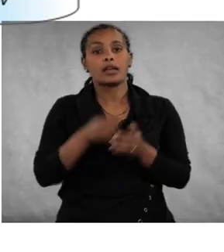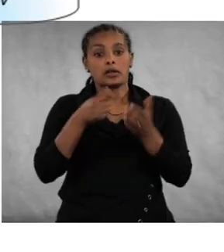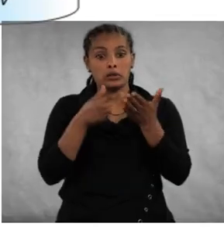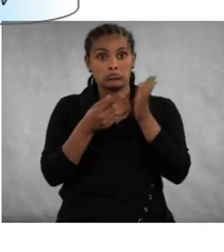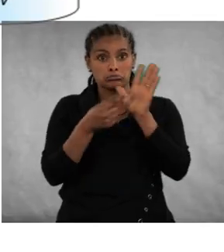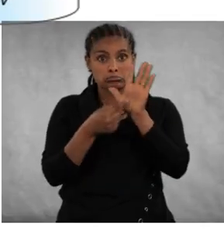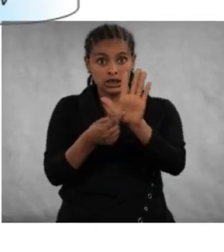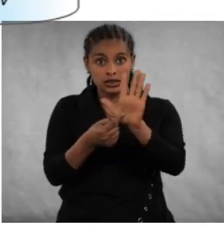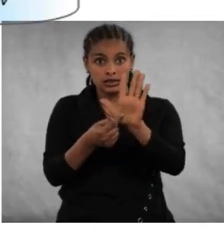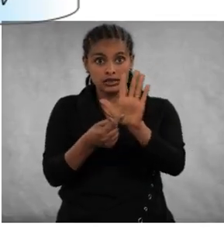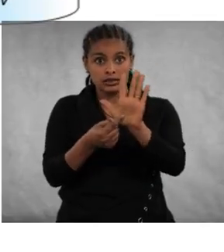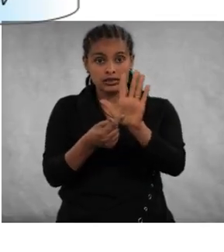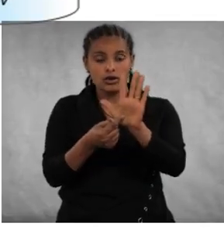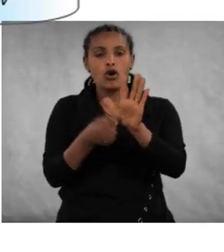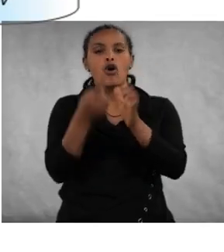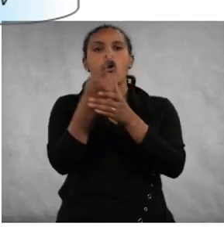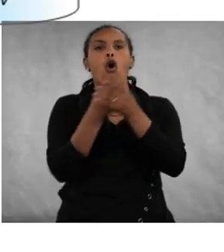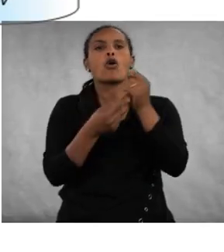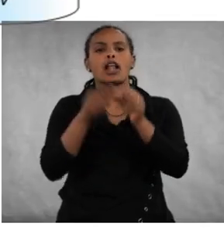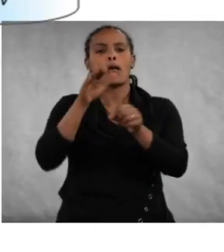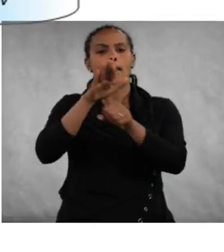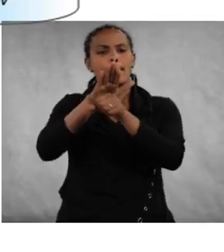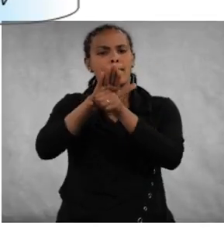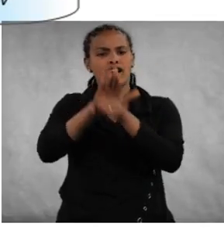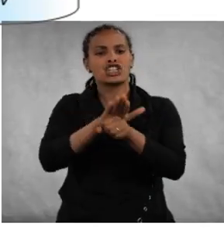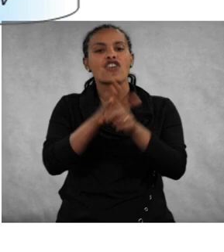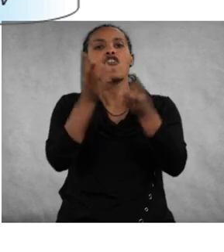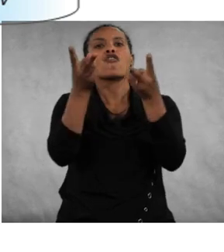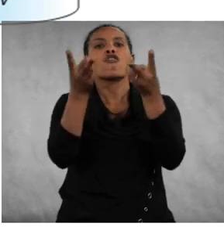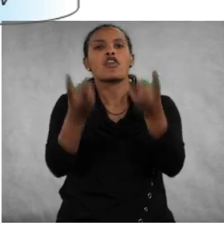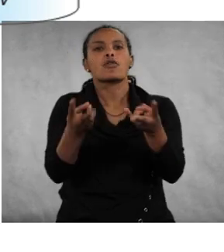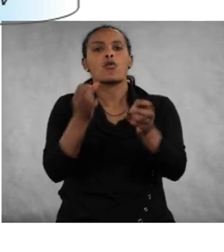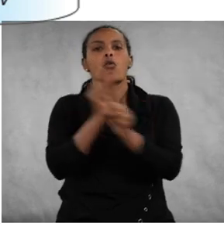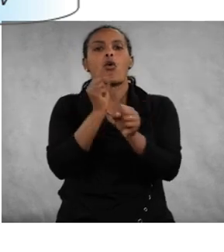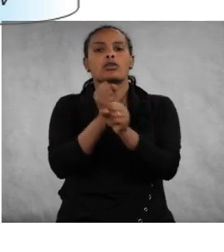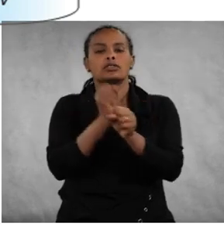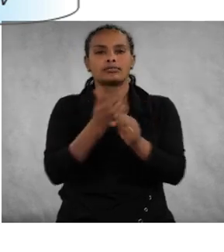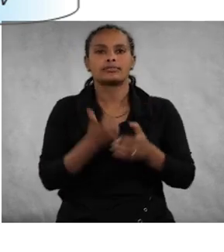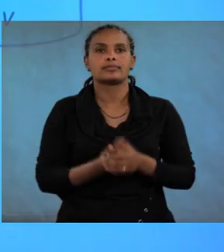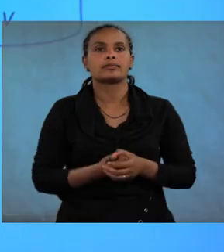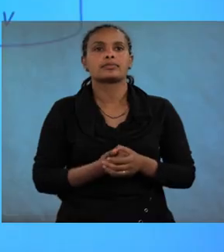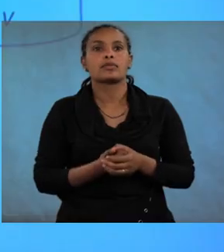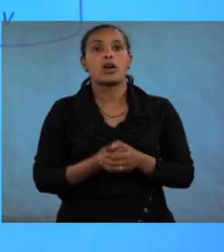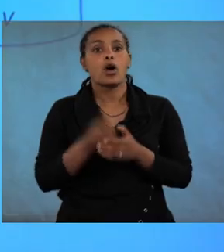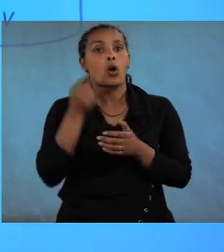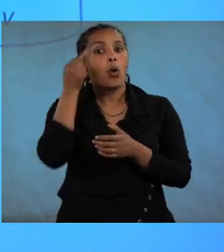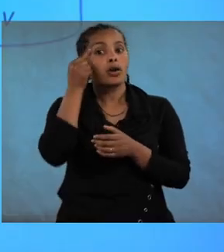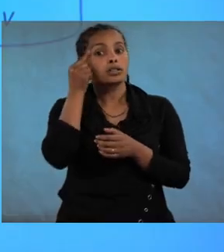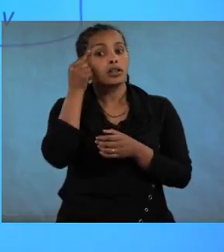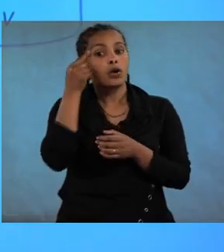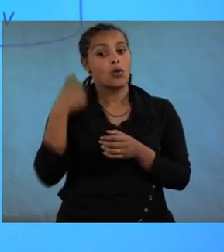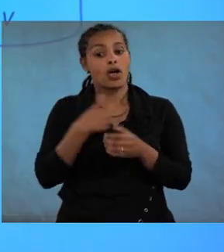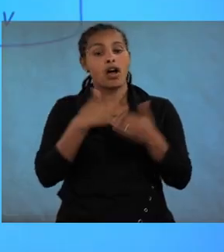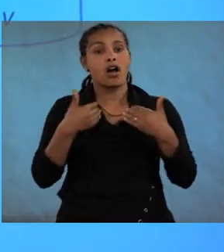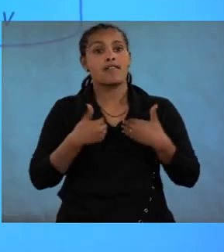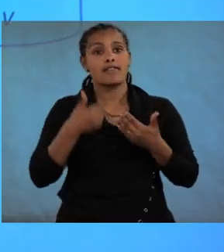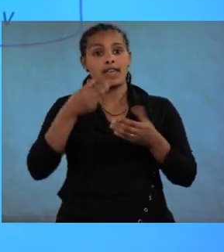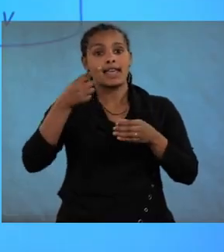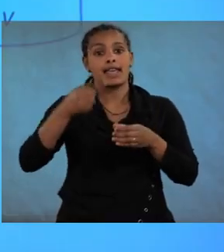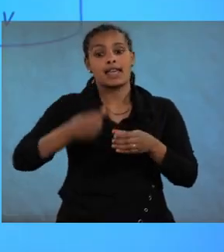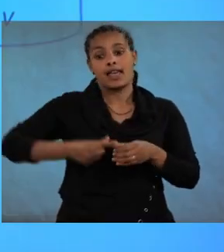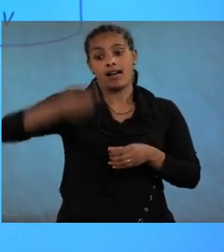Here we will consider only pressure volume work. Consider we have a